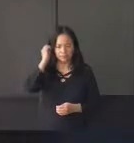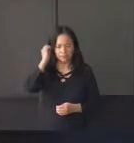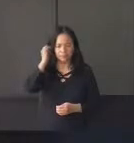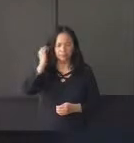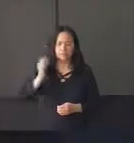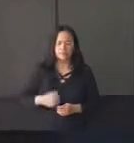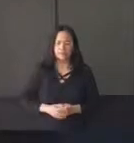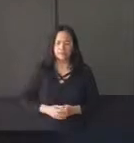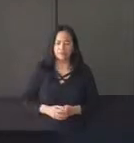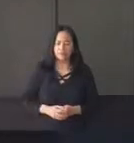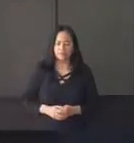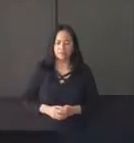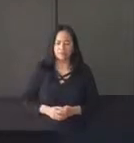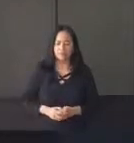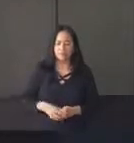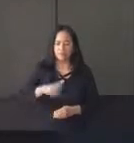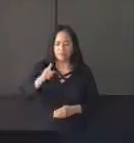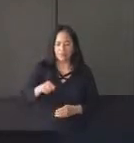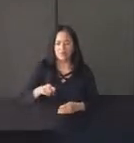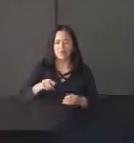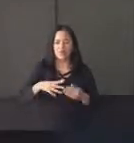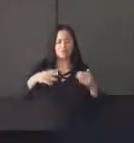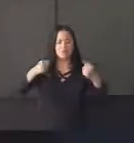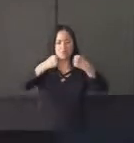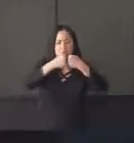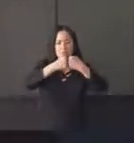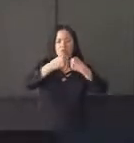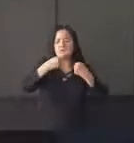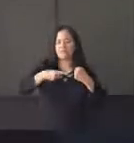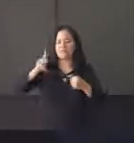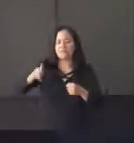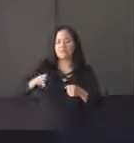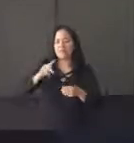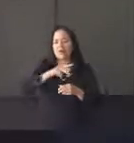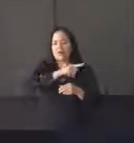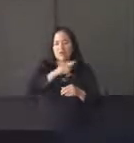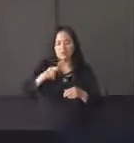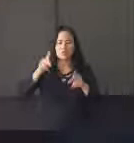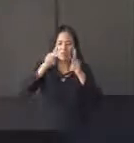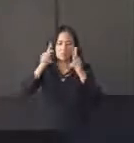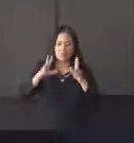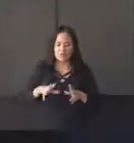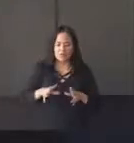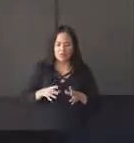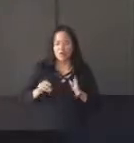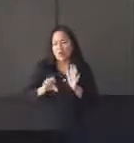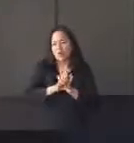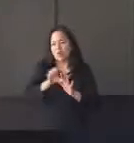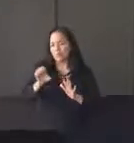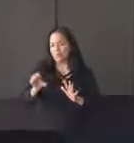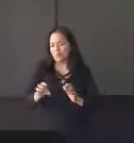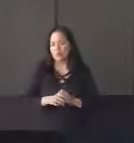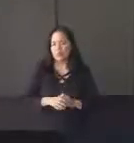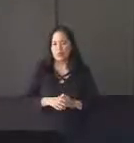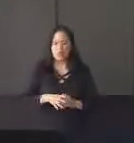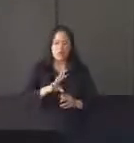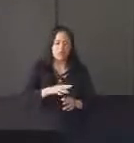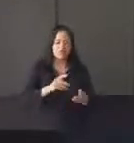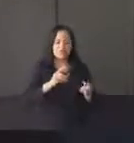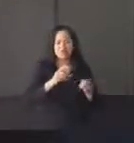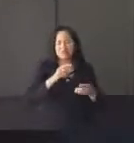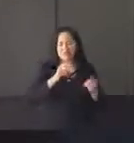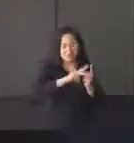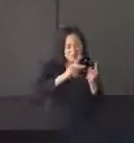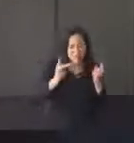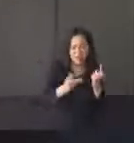and the role of interaction and peace is the other cross-sectional aspect. They are united. If in